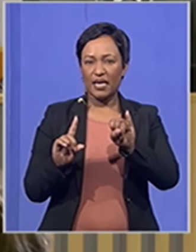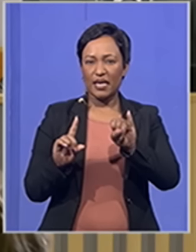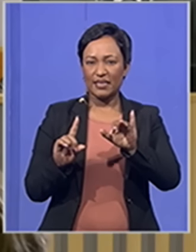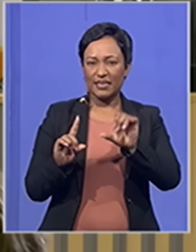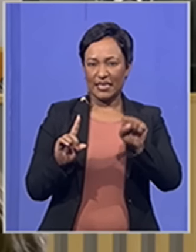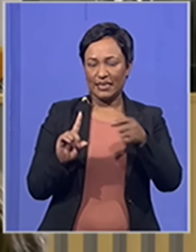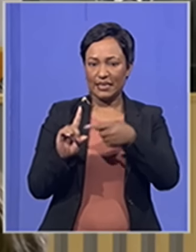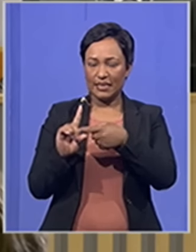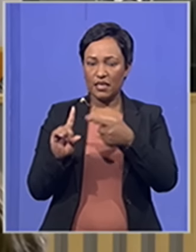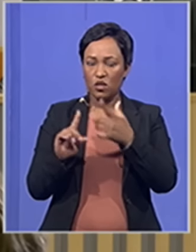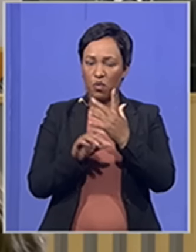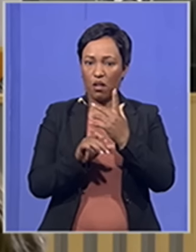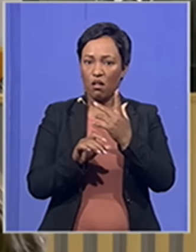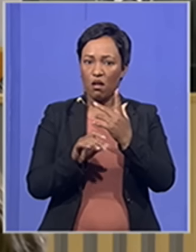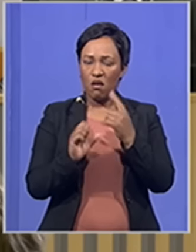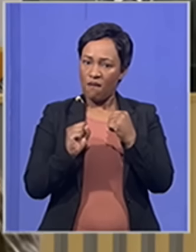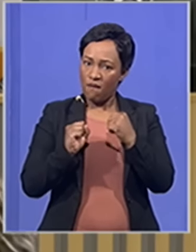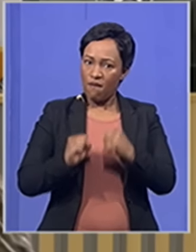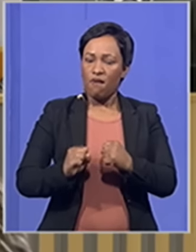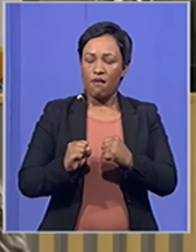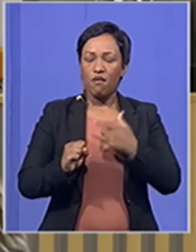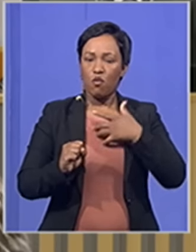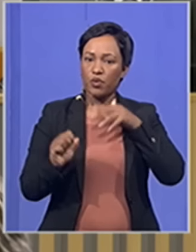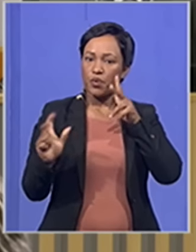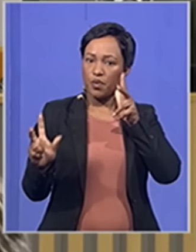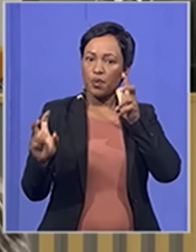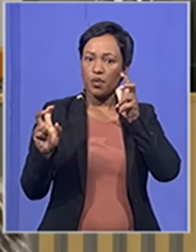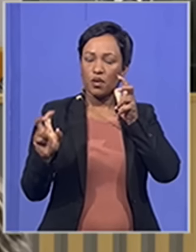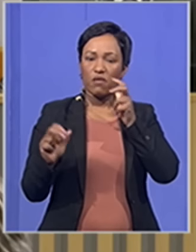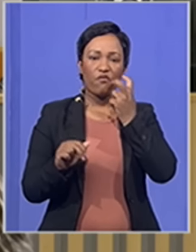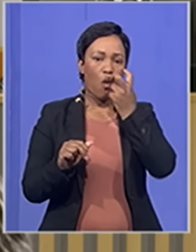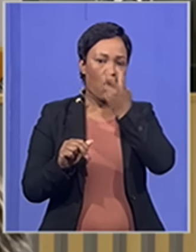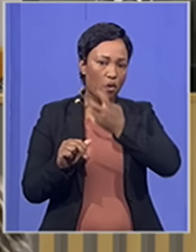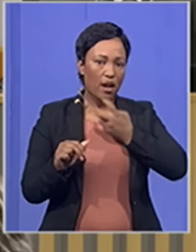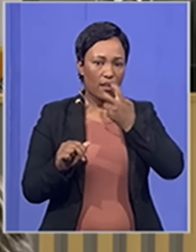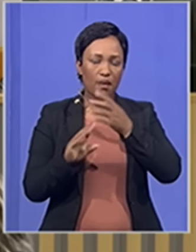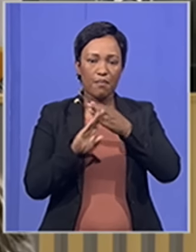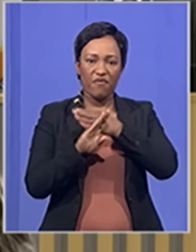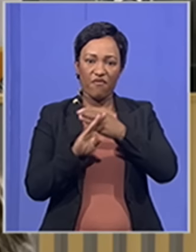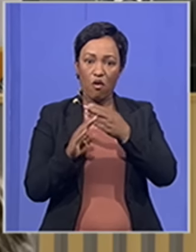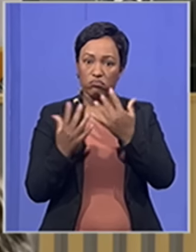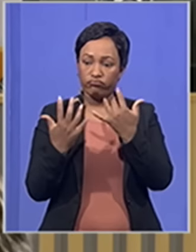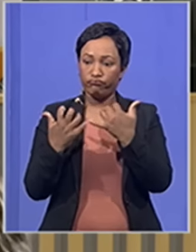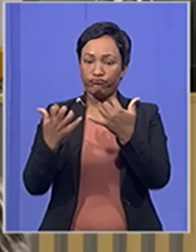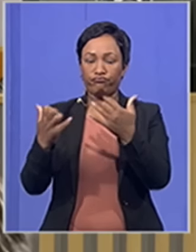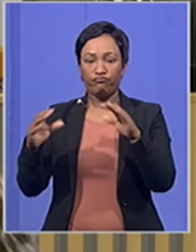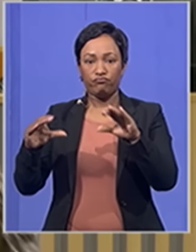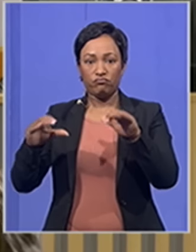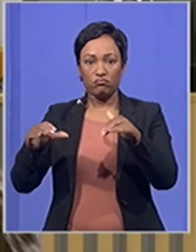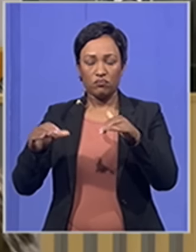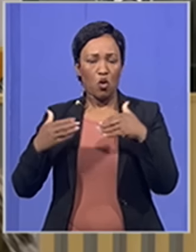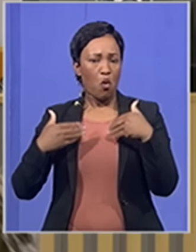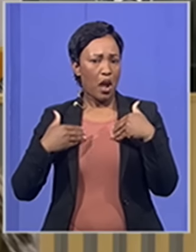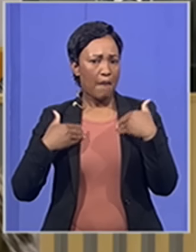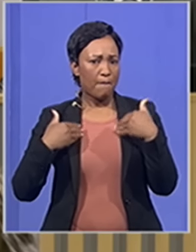being heard, that is argument, oral argument before us, or would you be happy